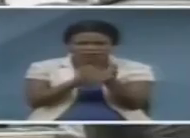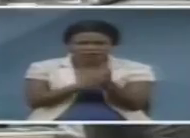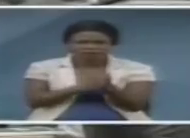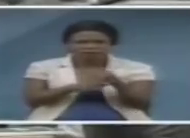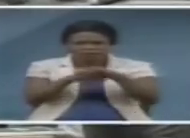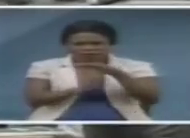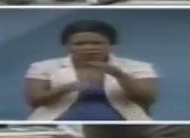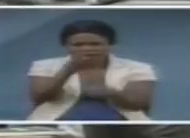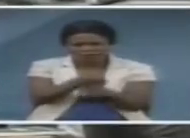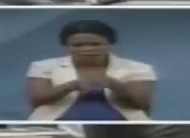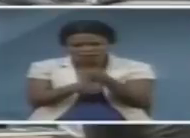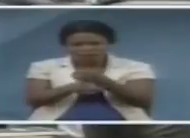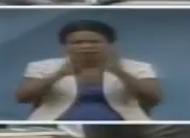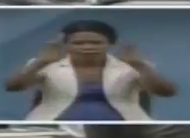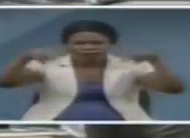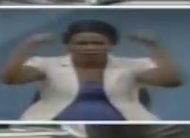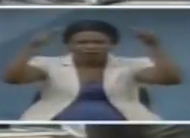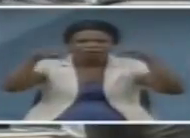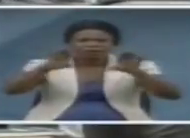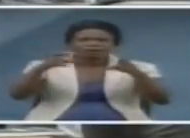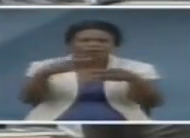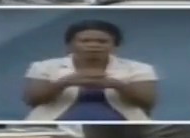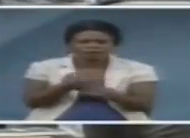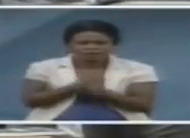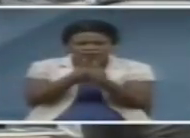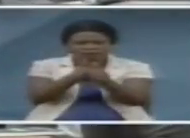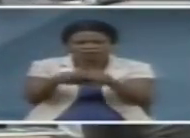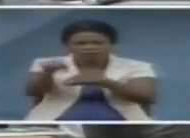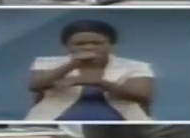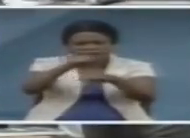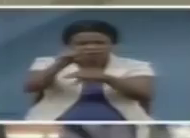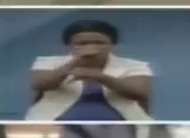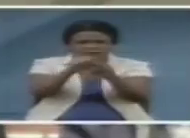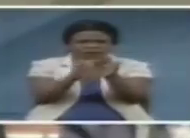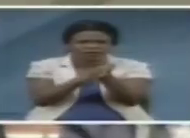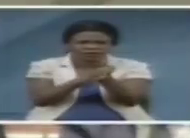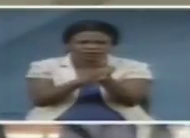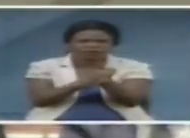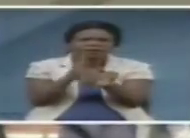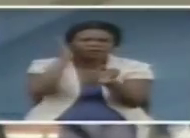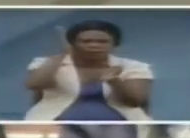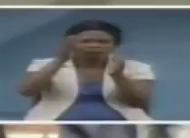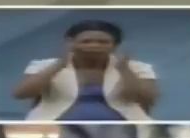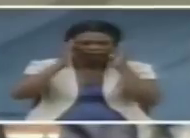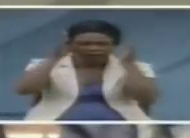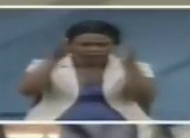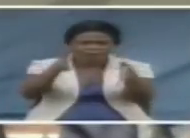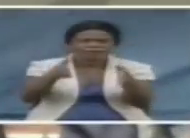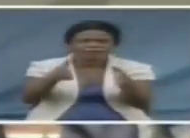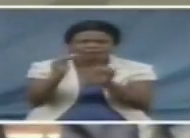on the completion of schools under construction and the rehabilitation of classrooms. With regard to secondary